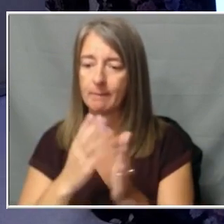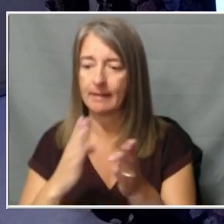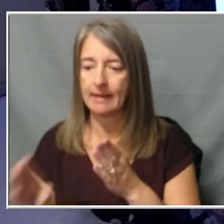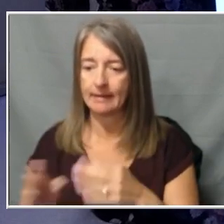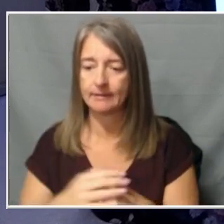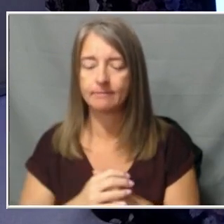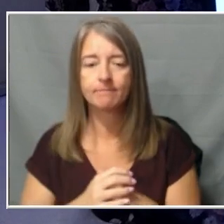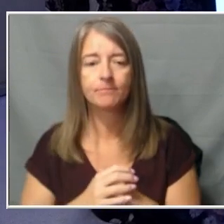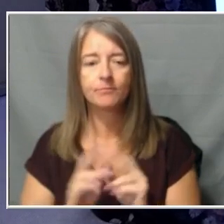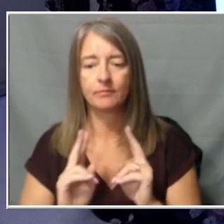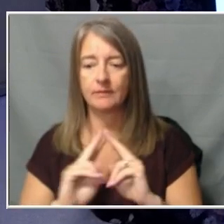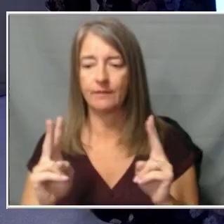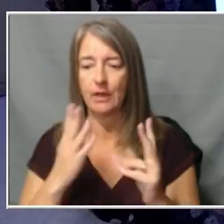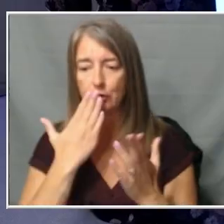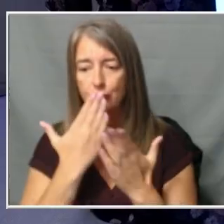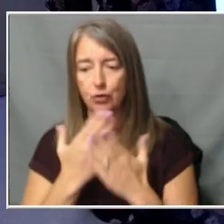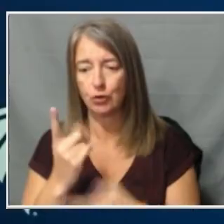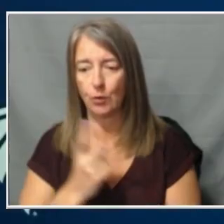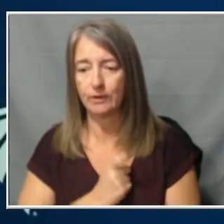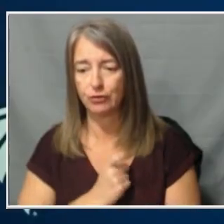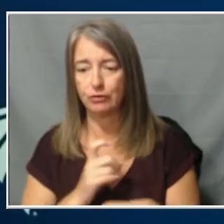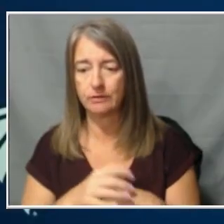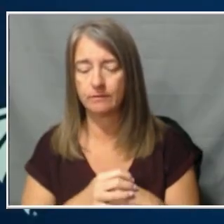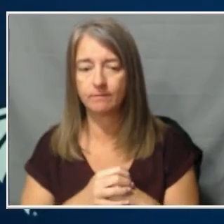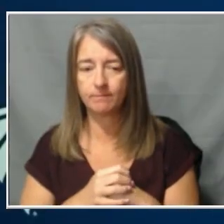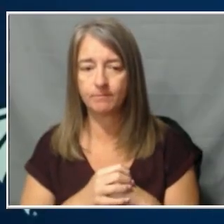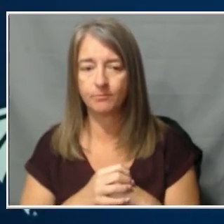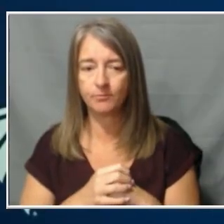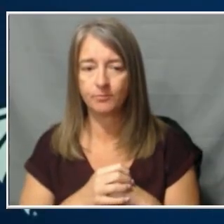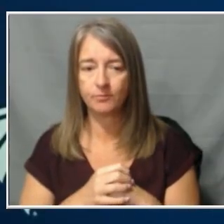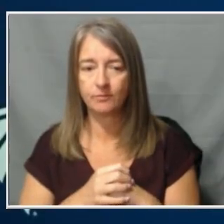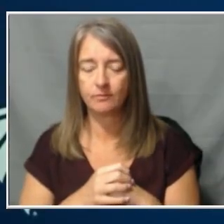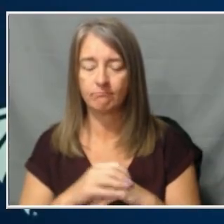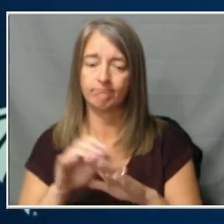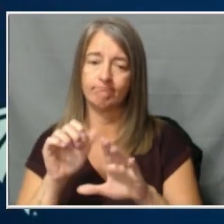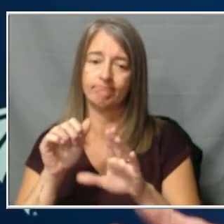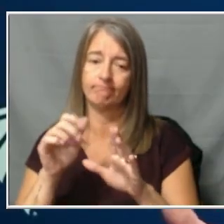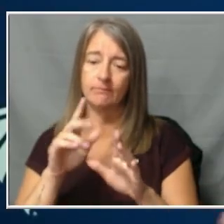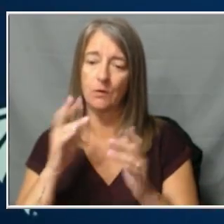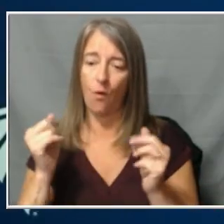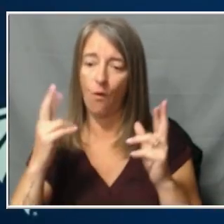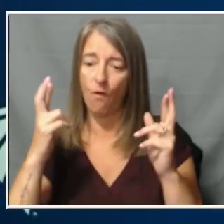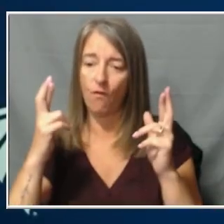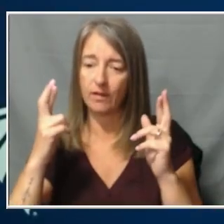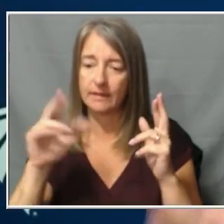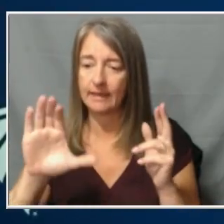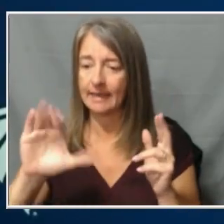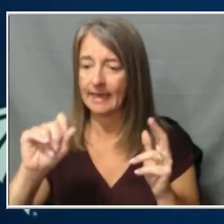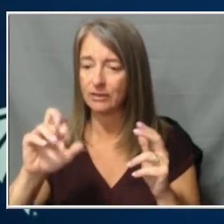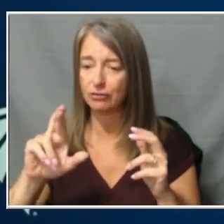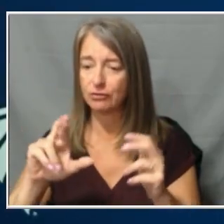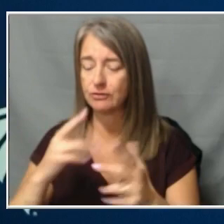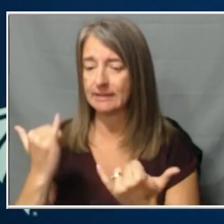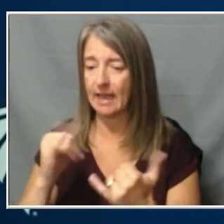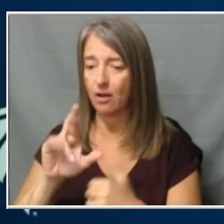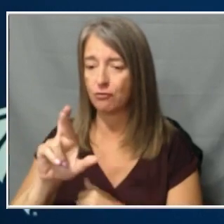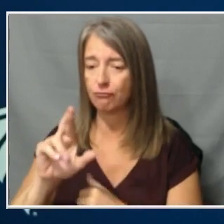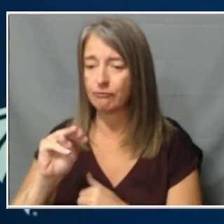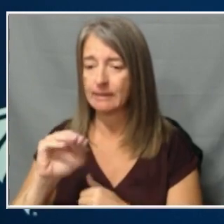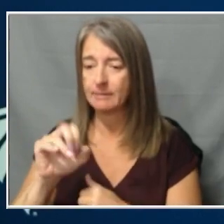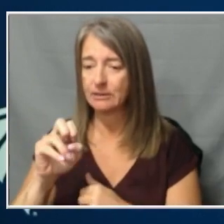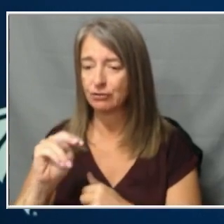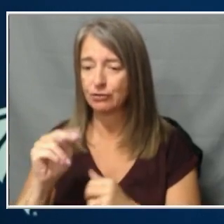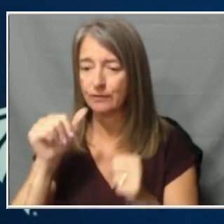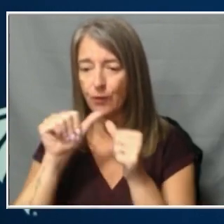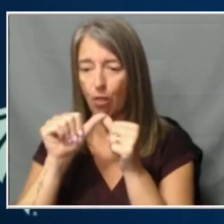is. It's a very good question. And knock on wood, hopefully we have the cancer in remission on the run for a while, hopefully, a long